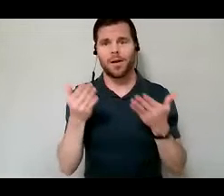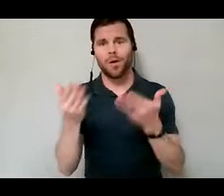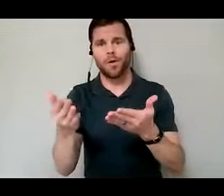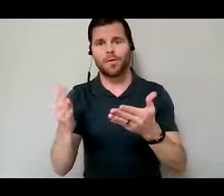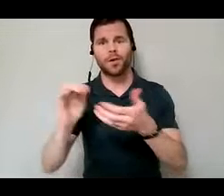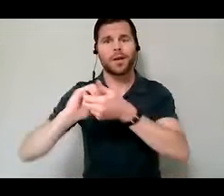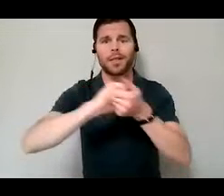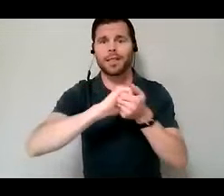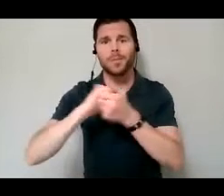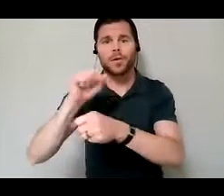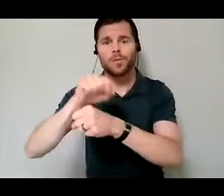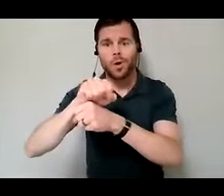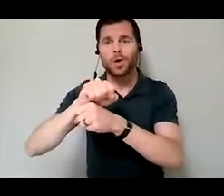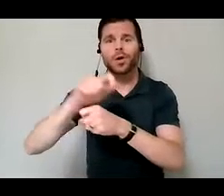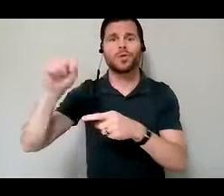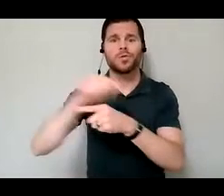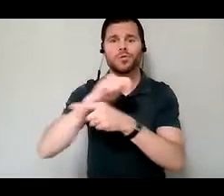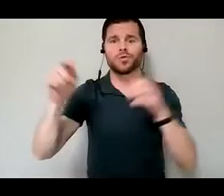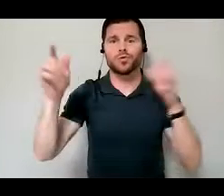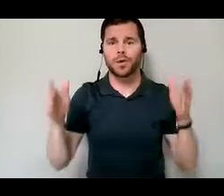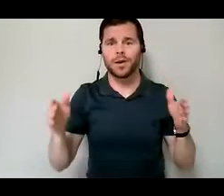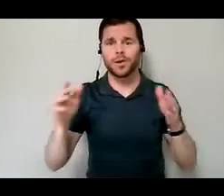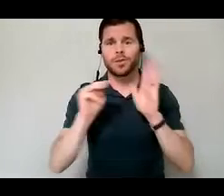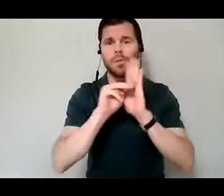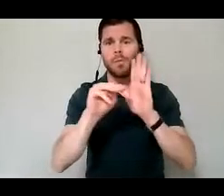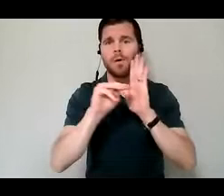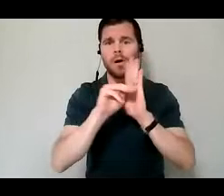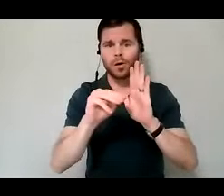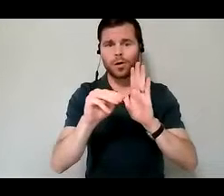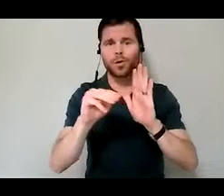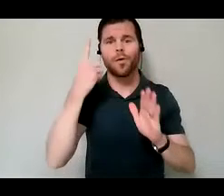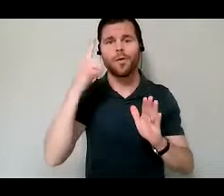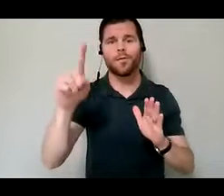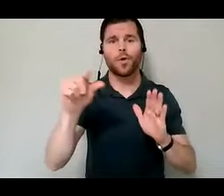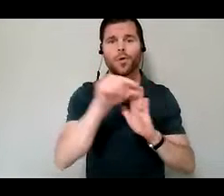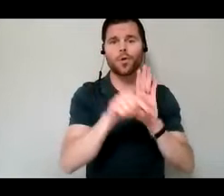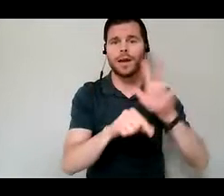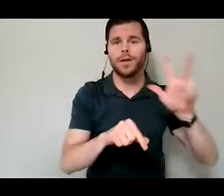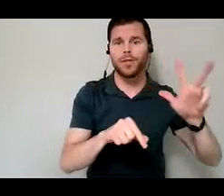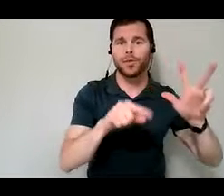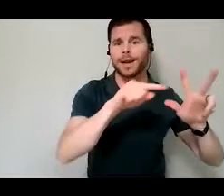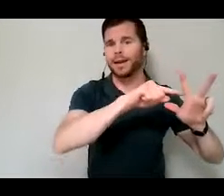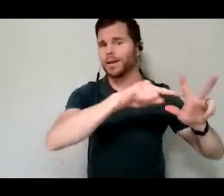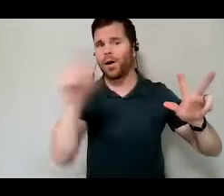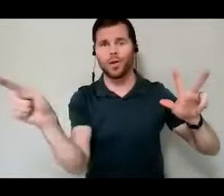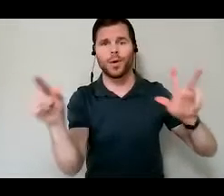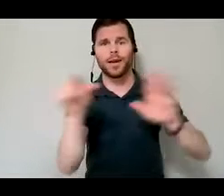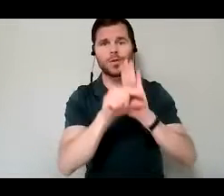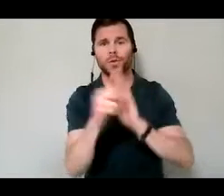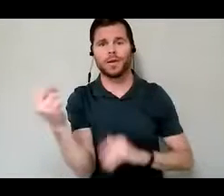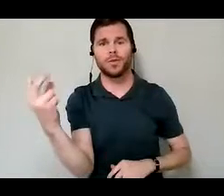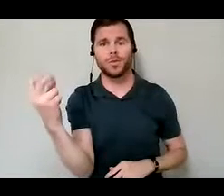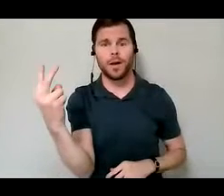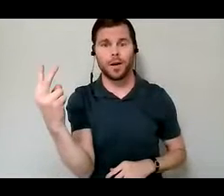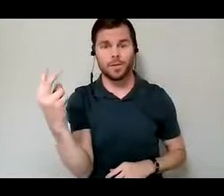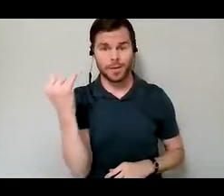trainers model. It works for grades 3 all the way up through grade 12. If you're interested in the program